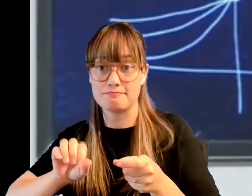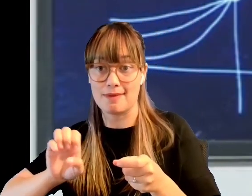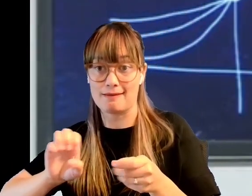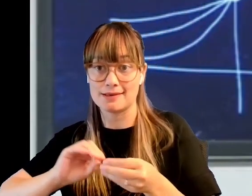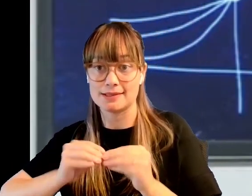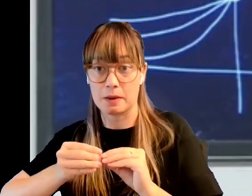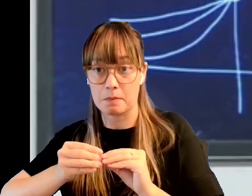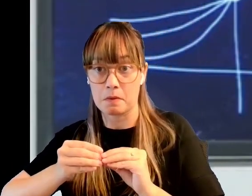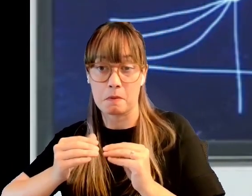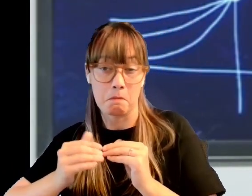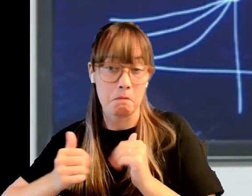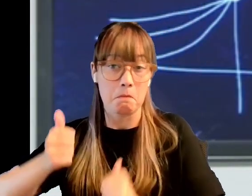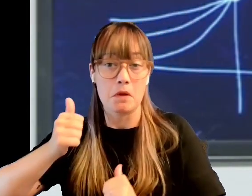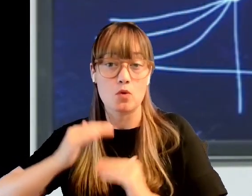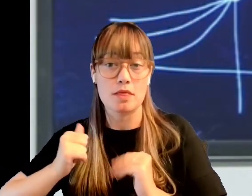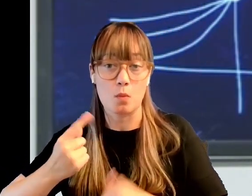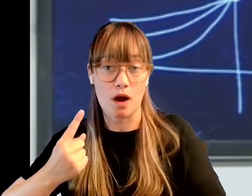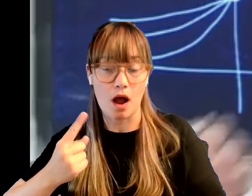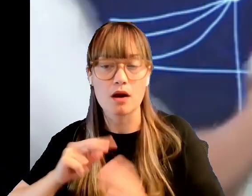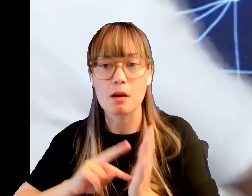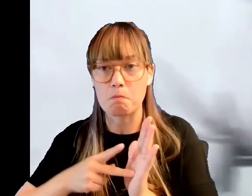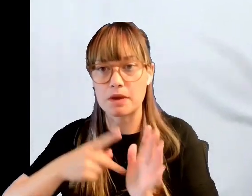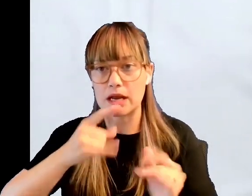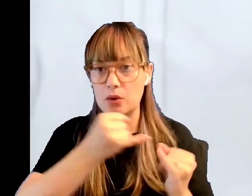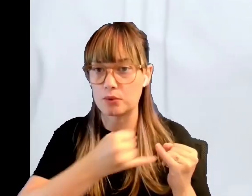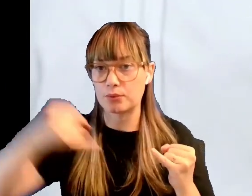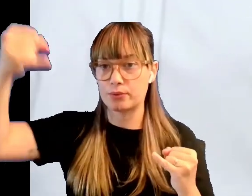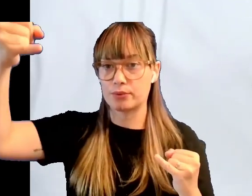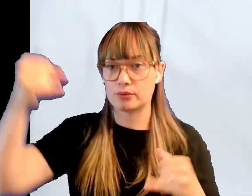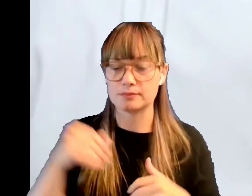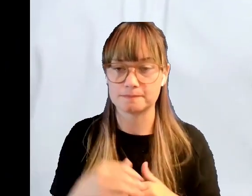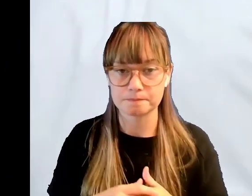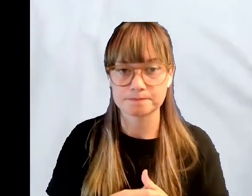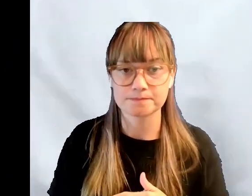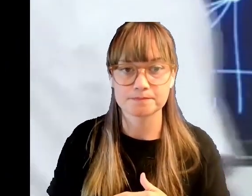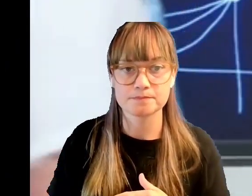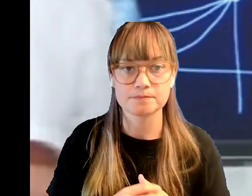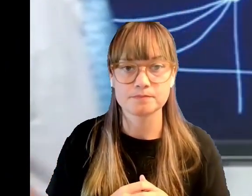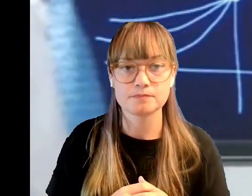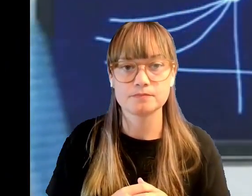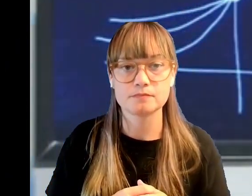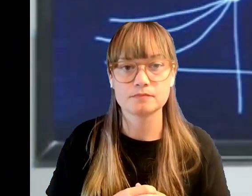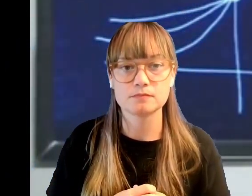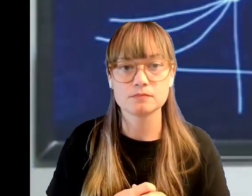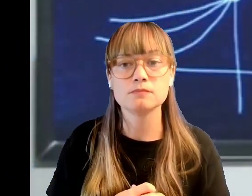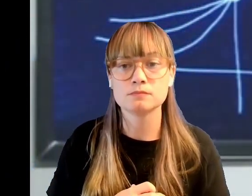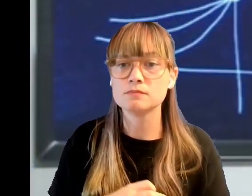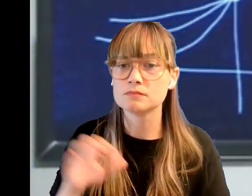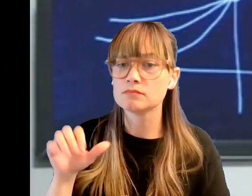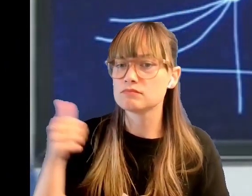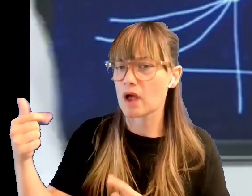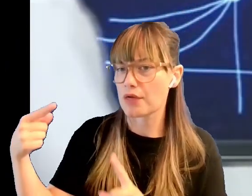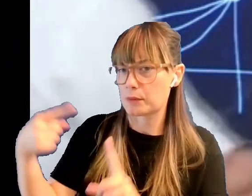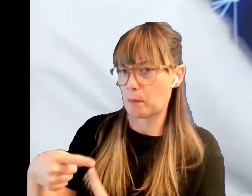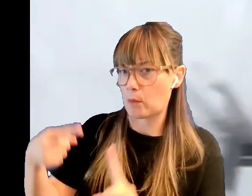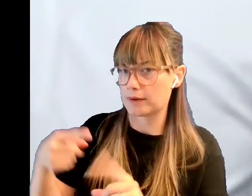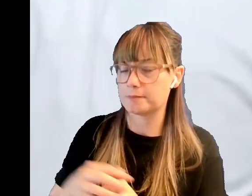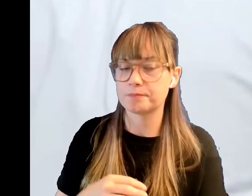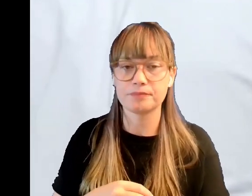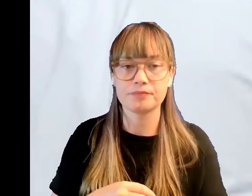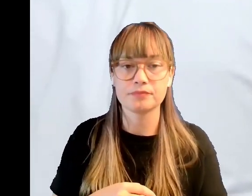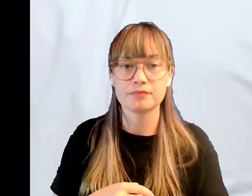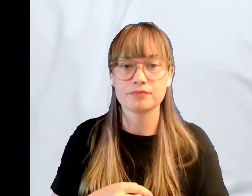relatively quickly. Okay, so let's find another point on this graph. Let's